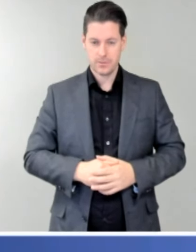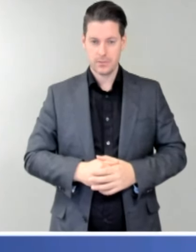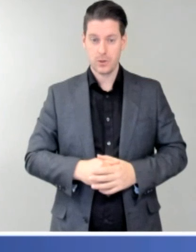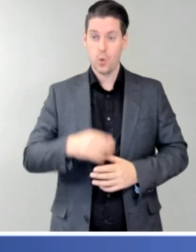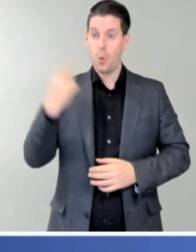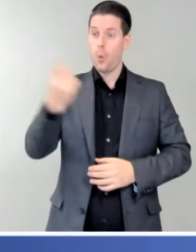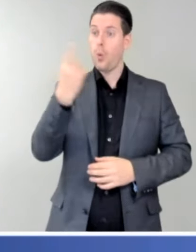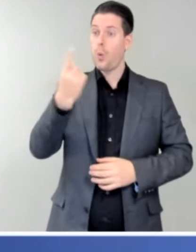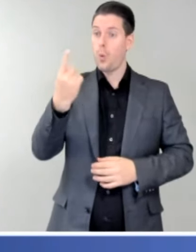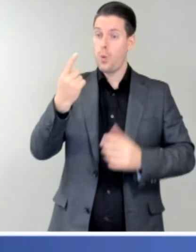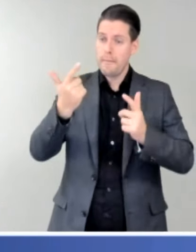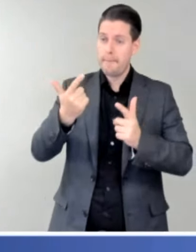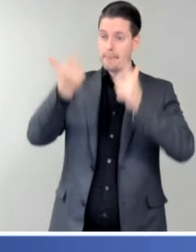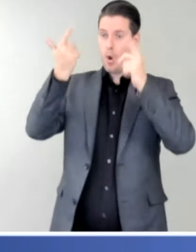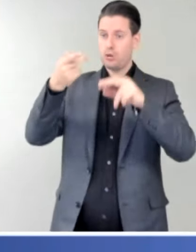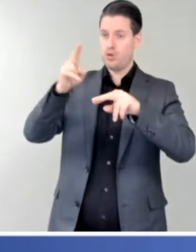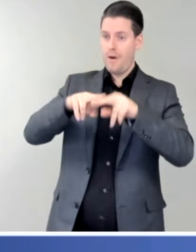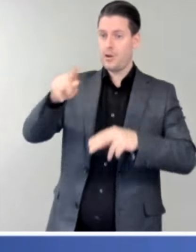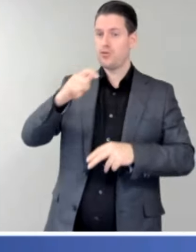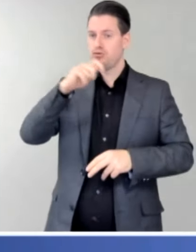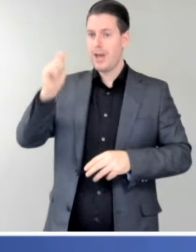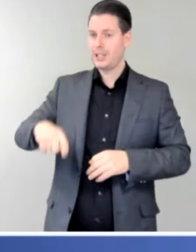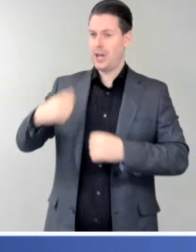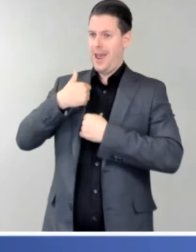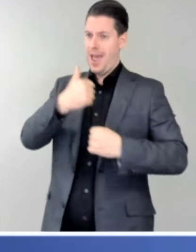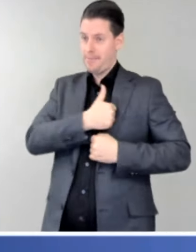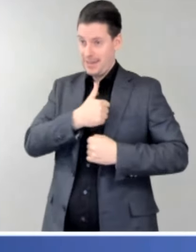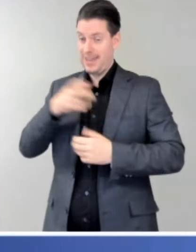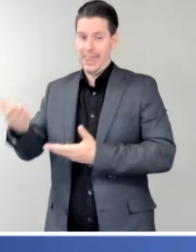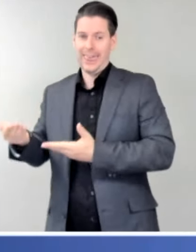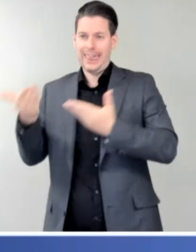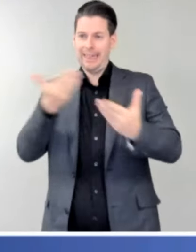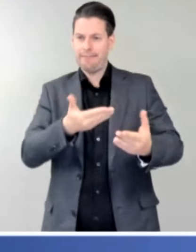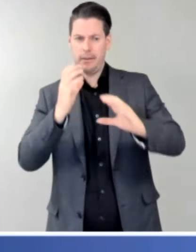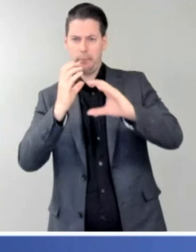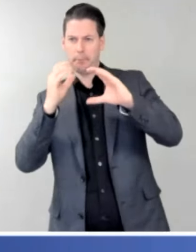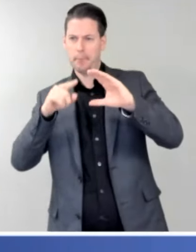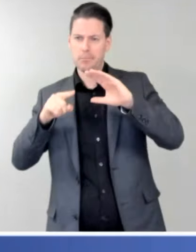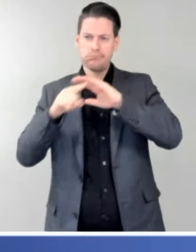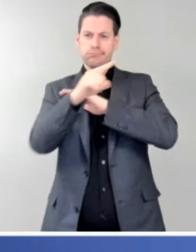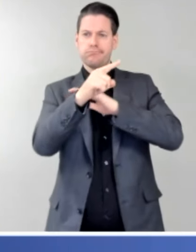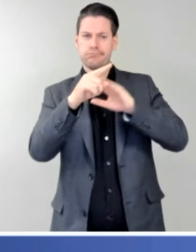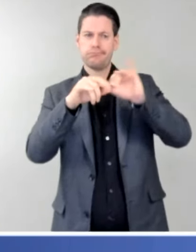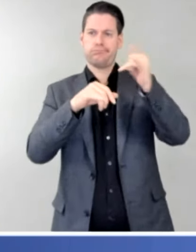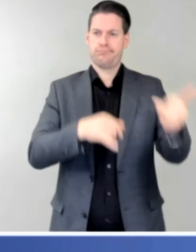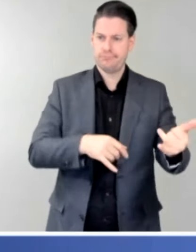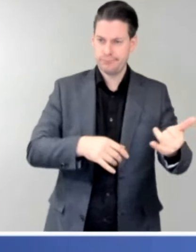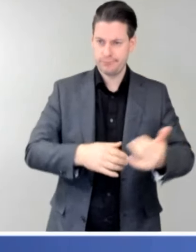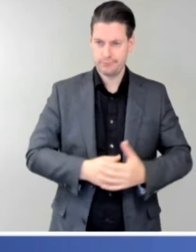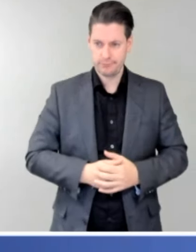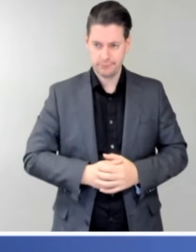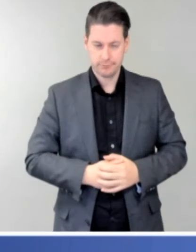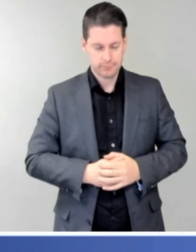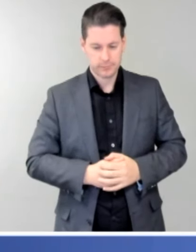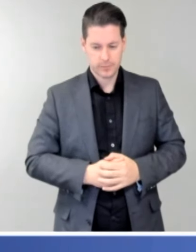brigade that provided the missile that shot down this plane. The findings of this same court